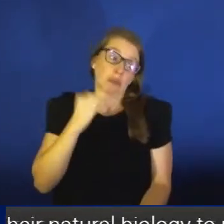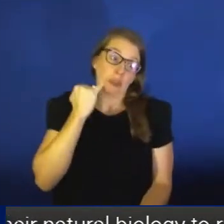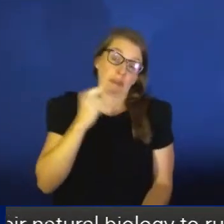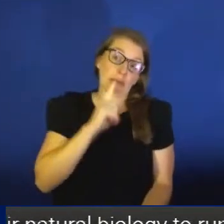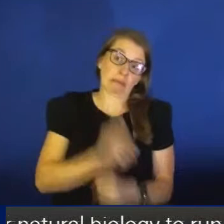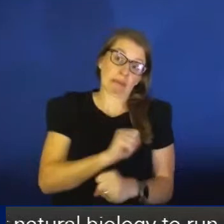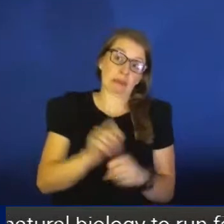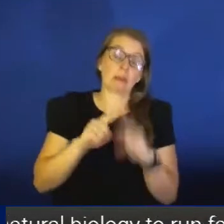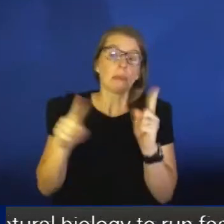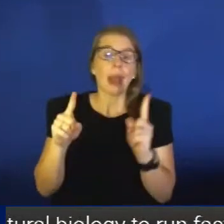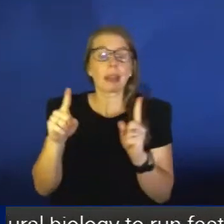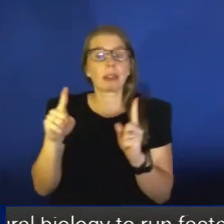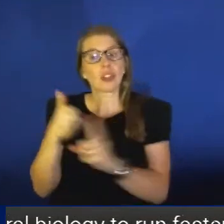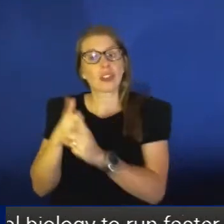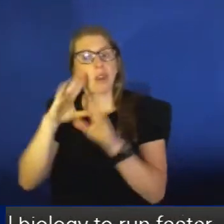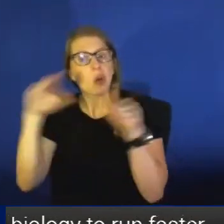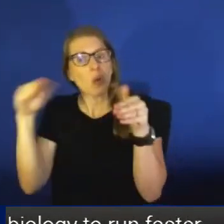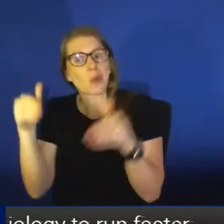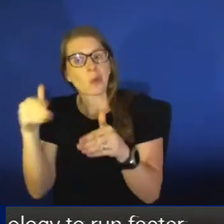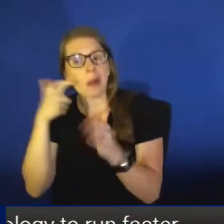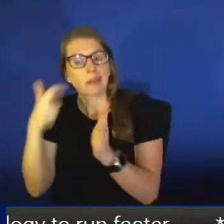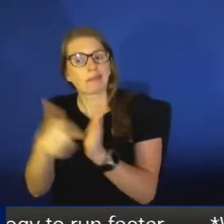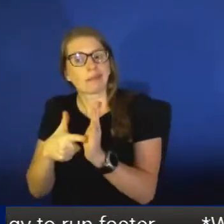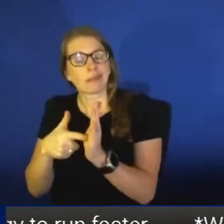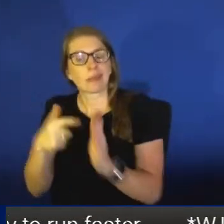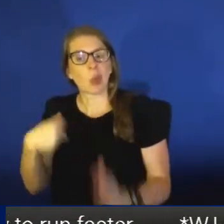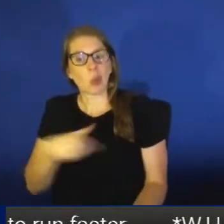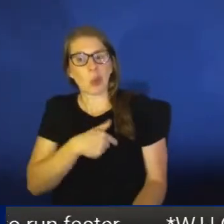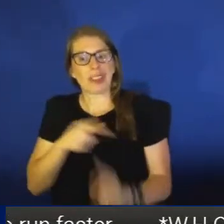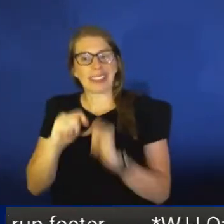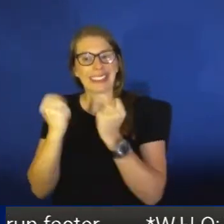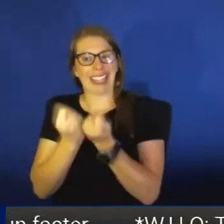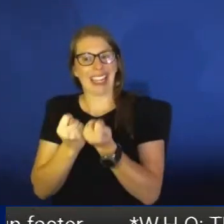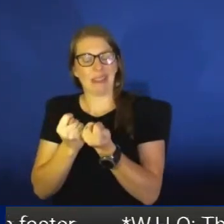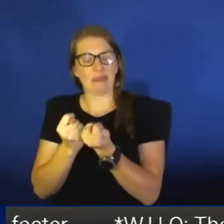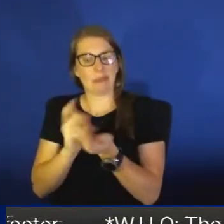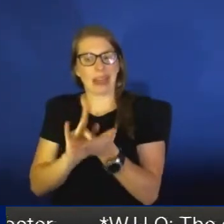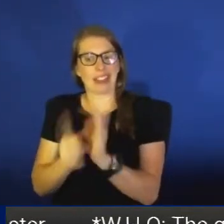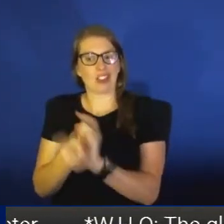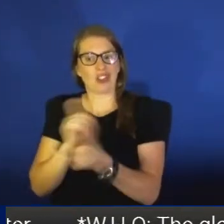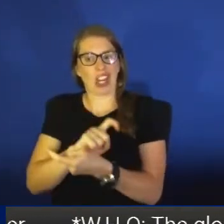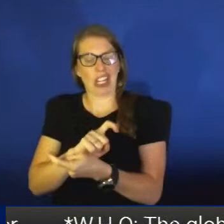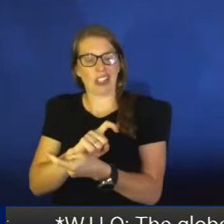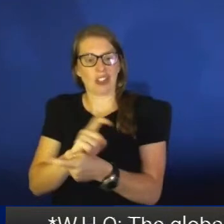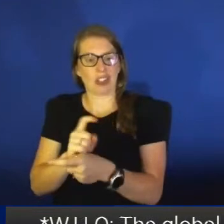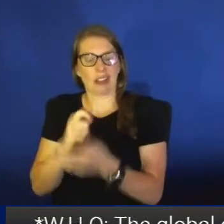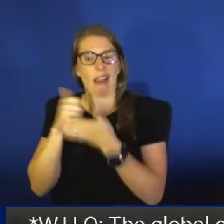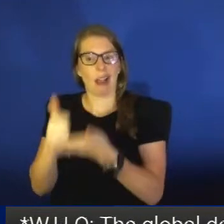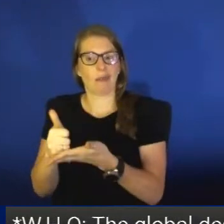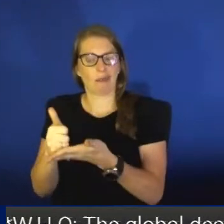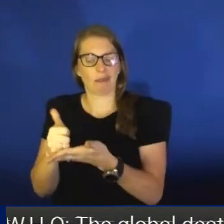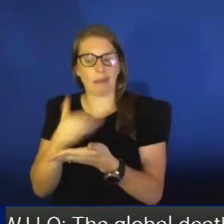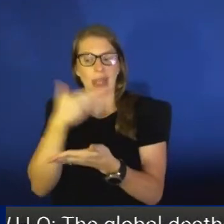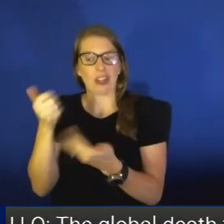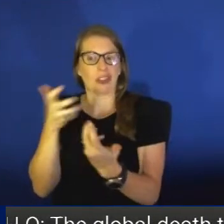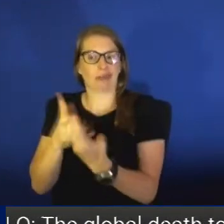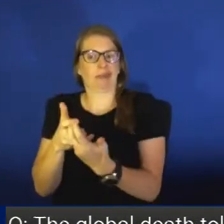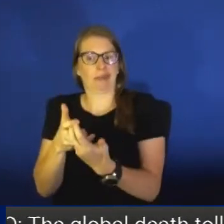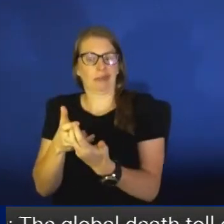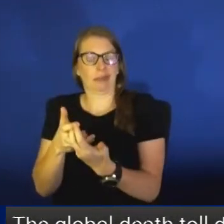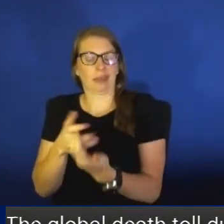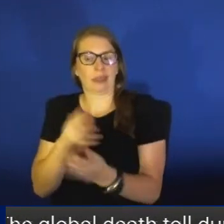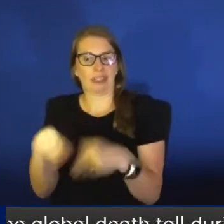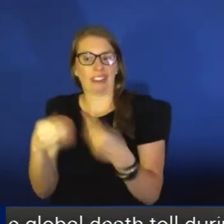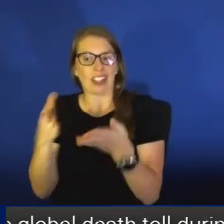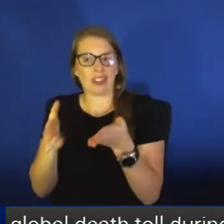as a team. And I think that's what's changed in medicine a lot. And I think for the betterment of patients. I think if you have one person, one part of the